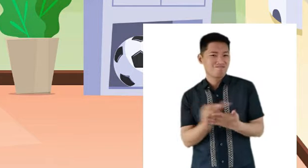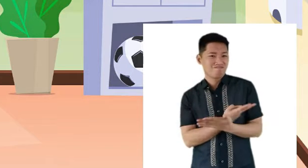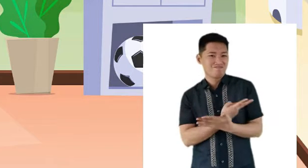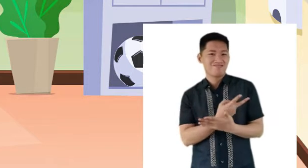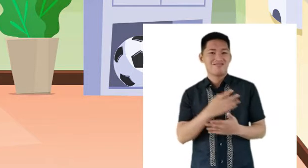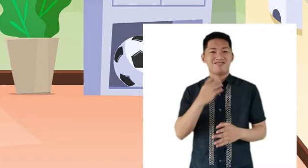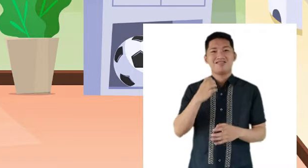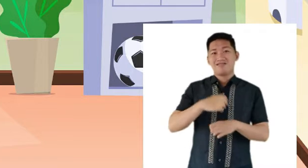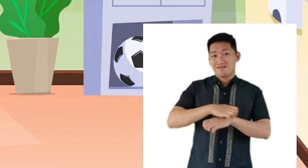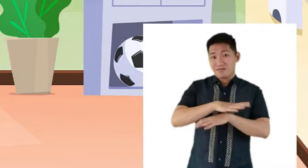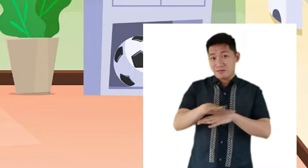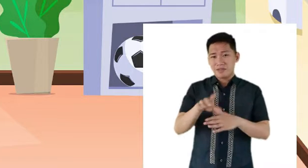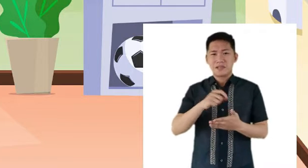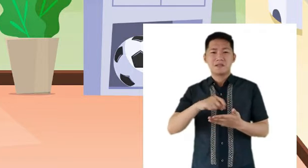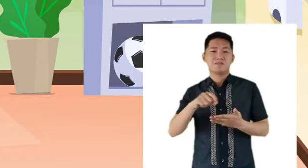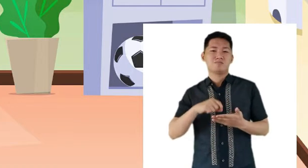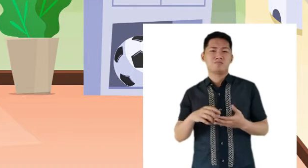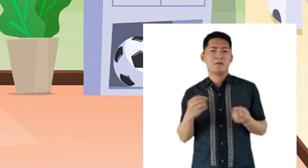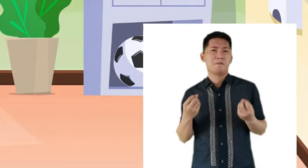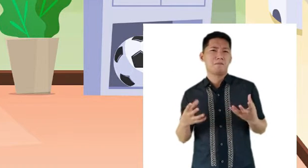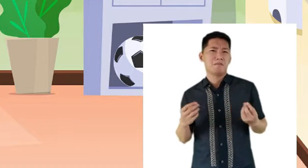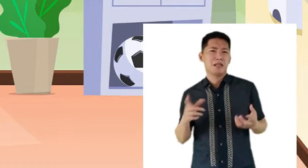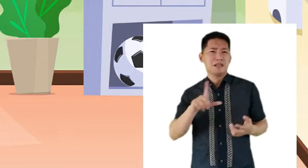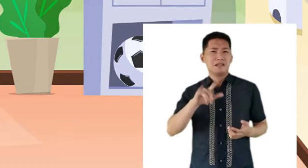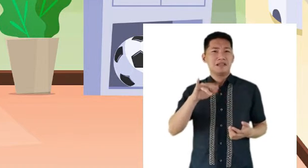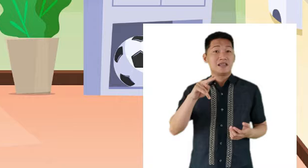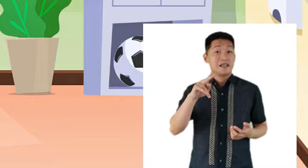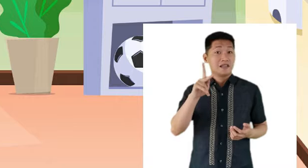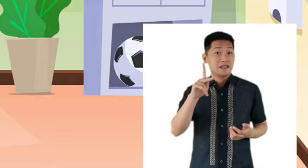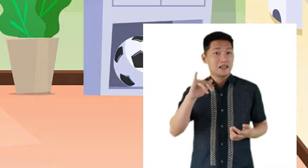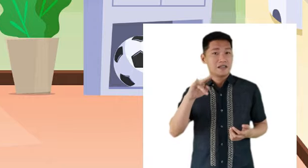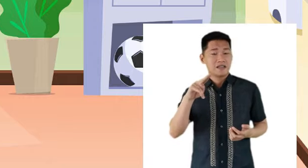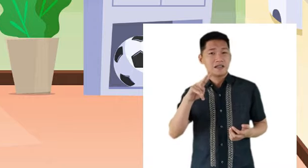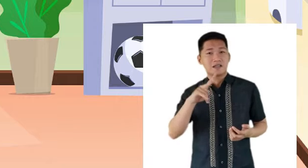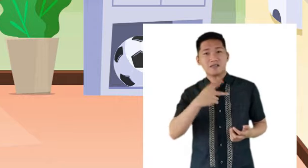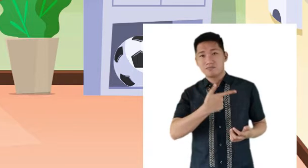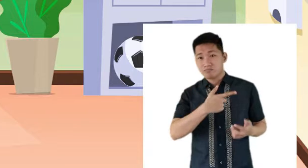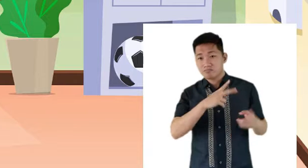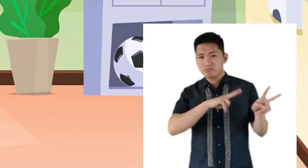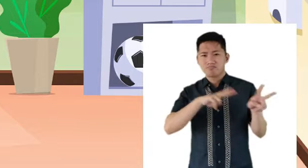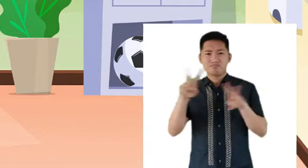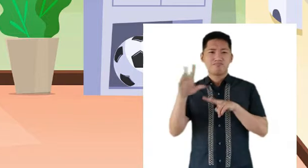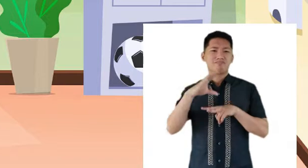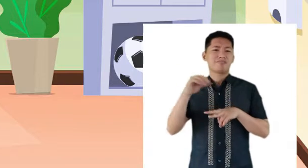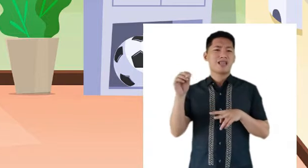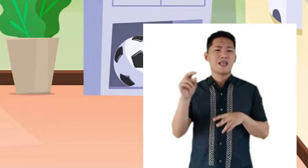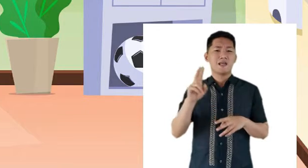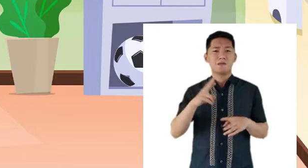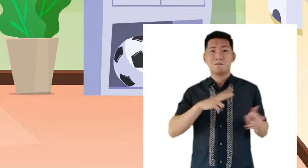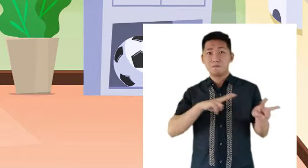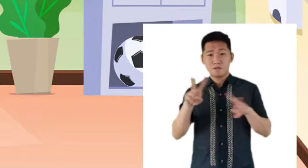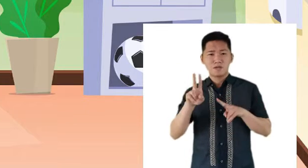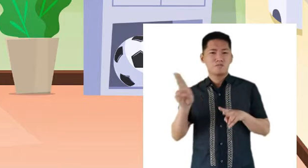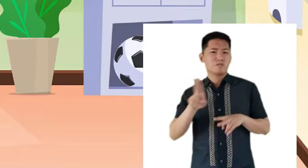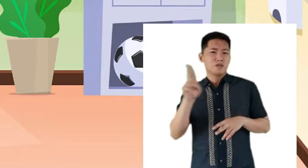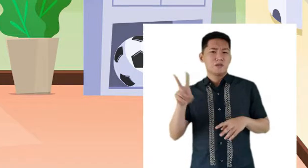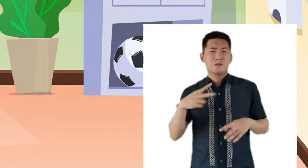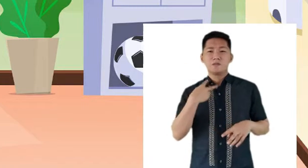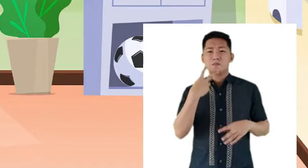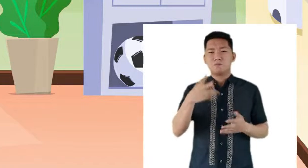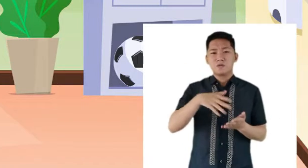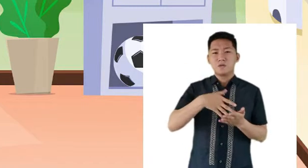the effect of your writing. Too many linking verbs and verbs used in the passive voice weaken your